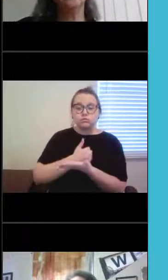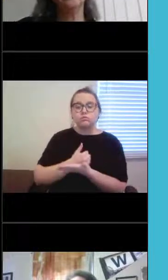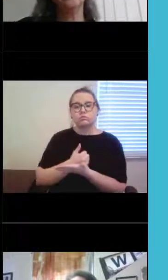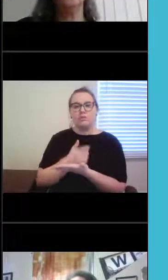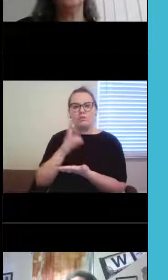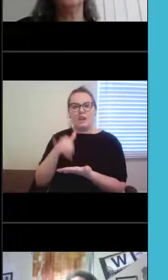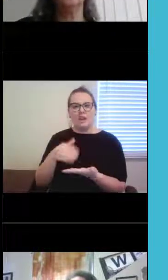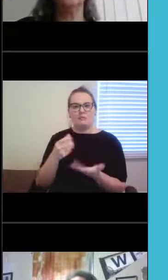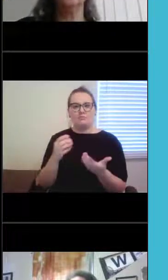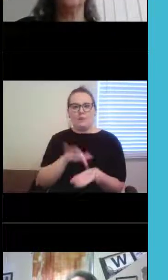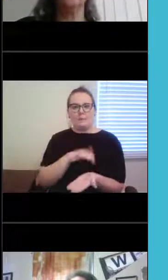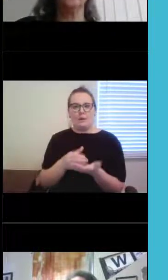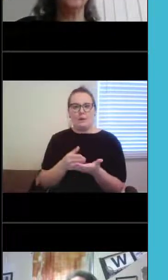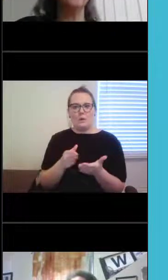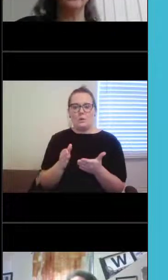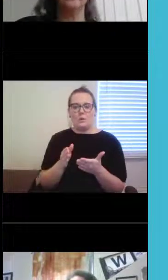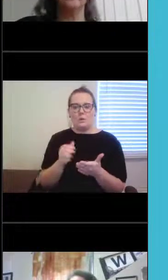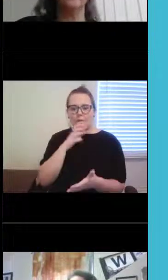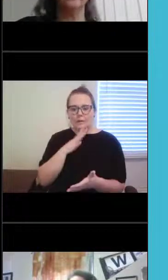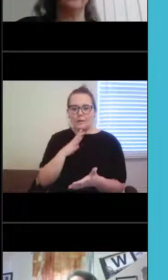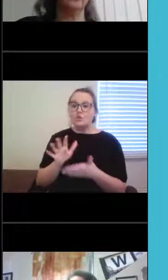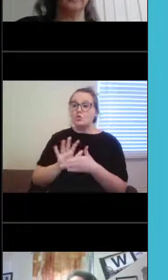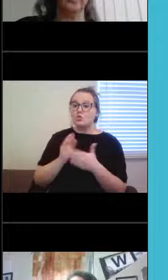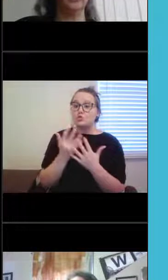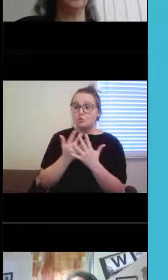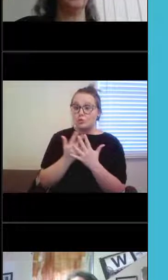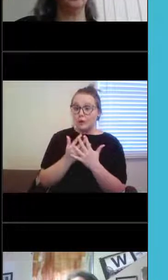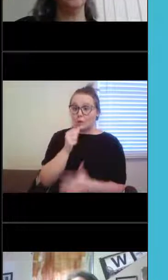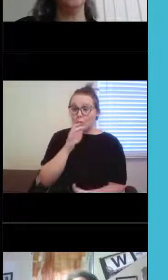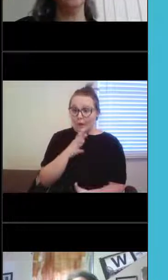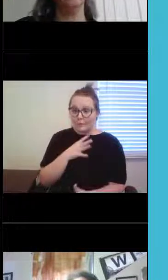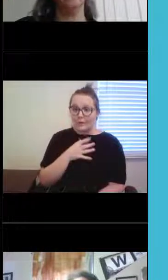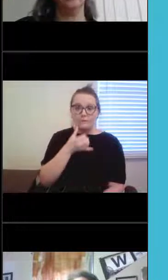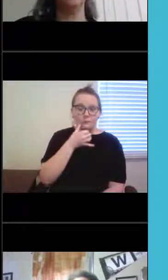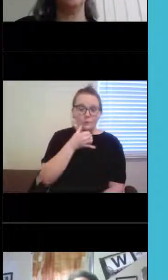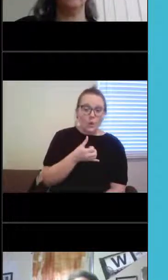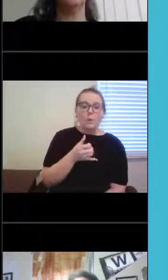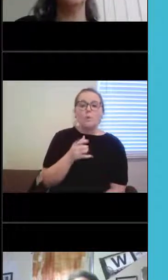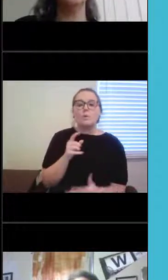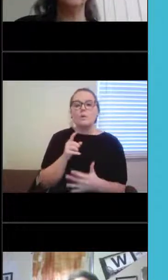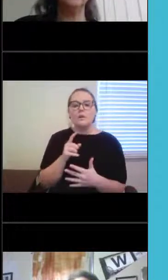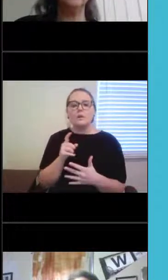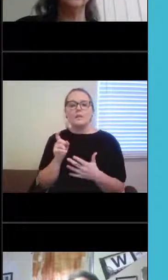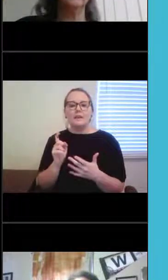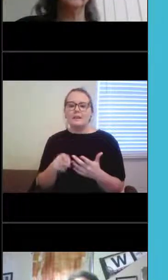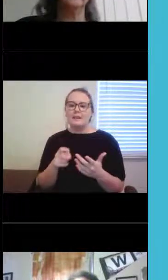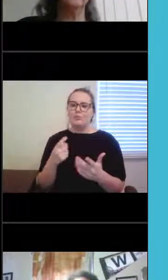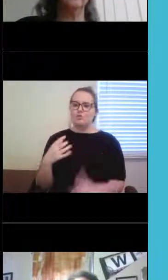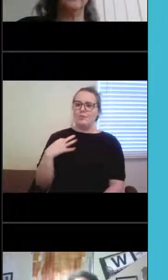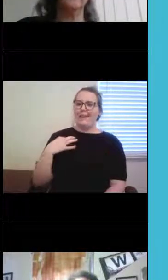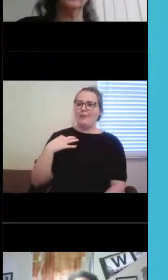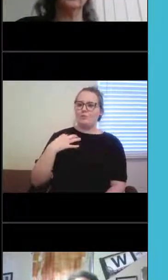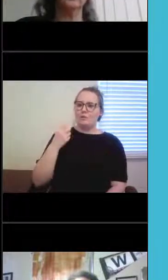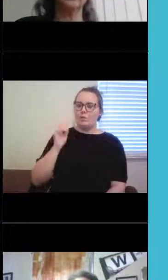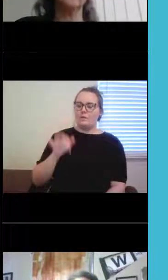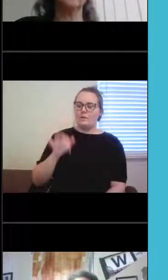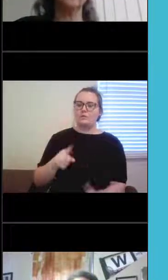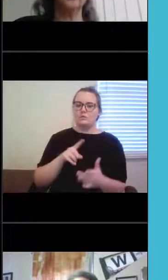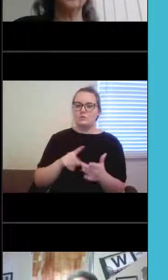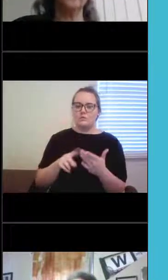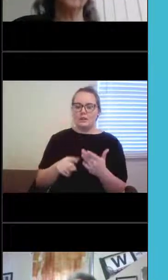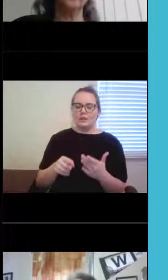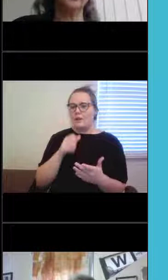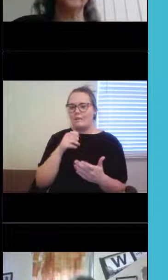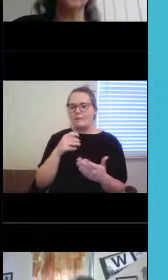And we screened the women by phone for these criteria that I just mentioned before that they needed for eligibility of having an unwanted